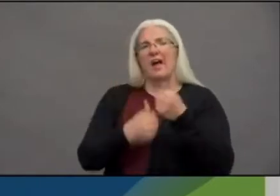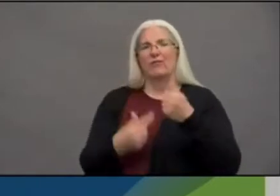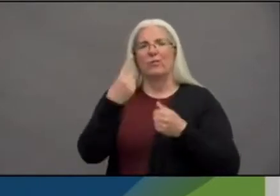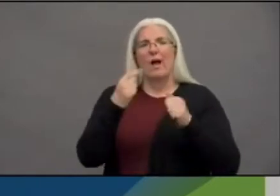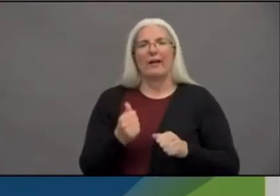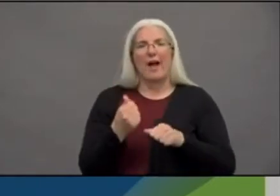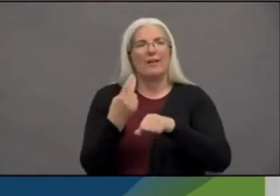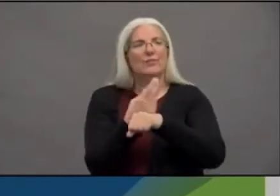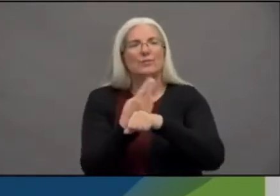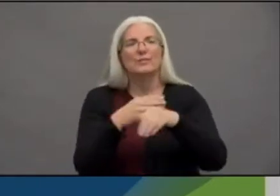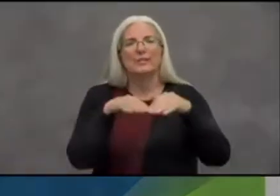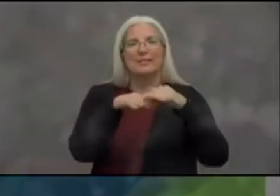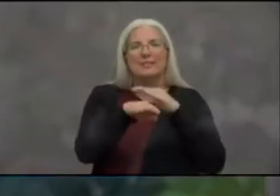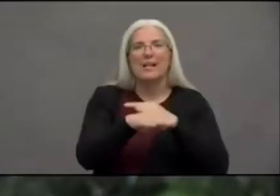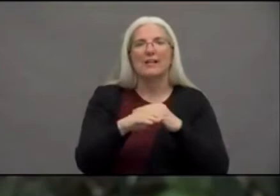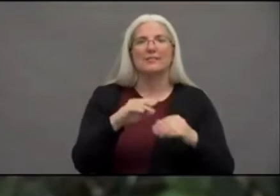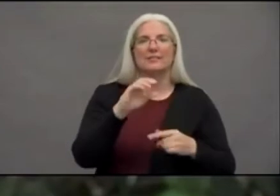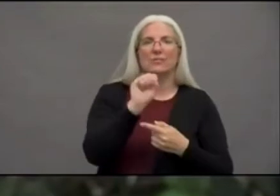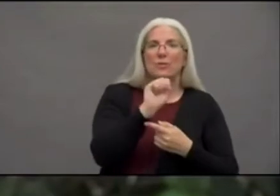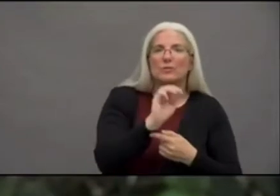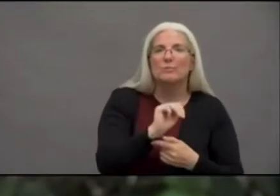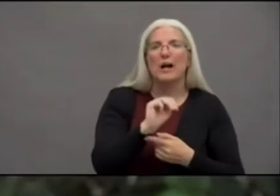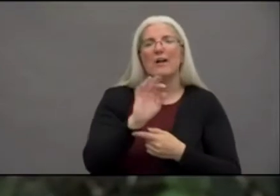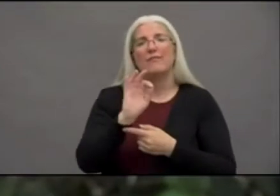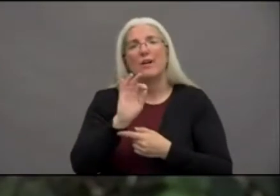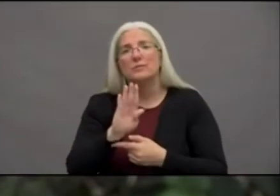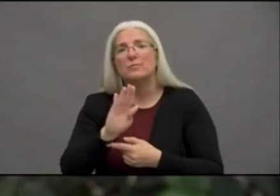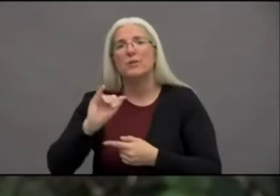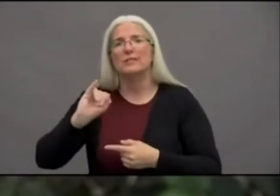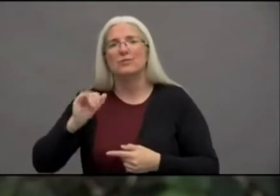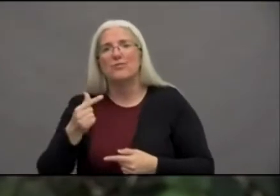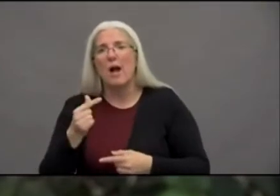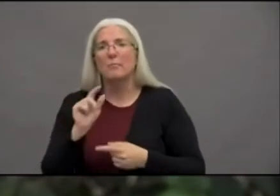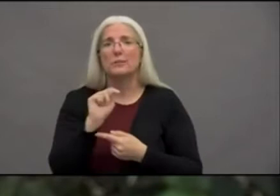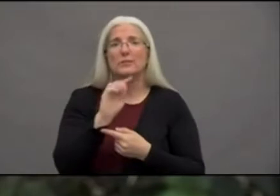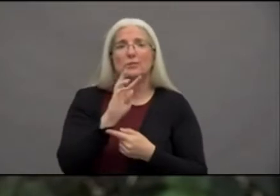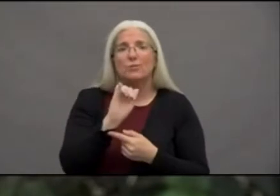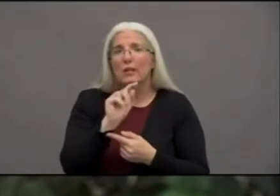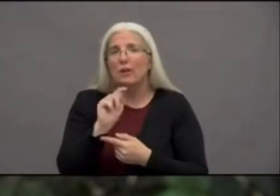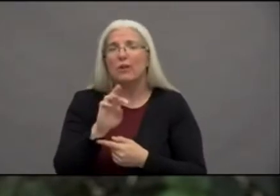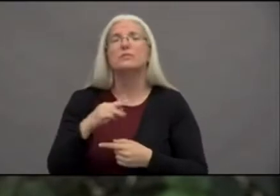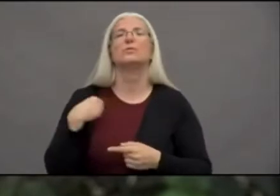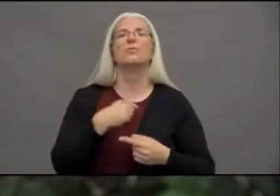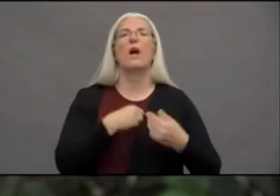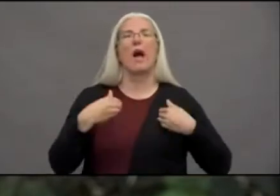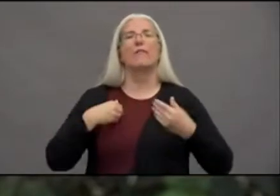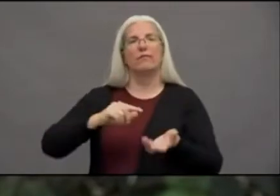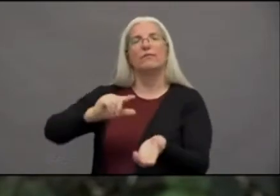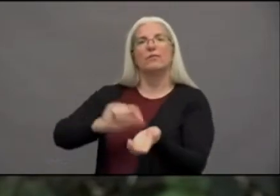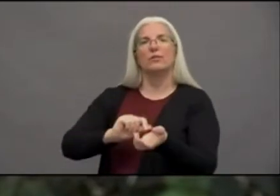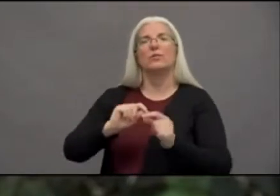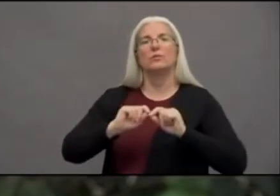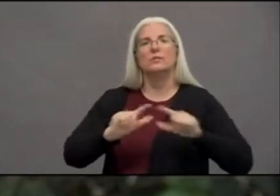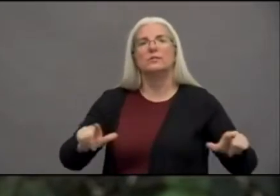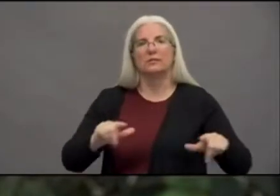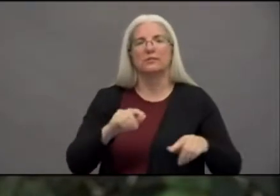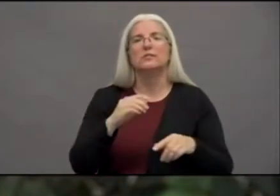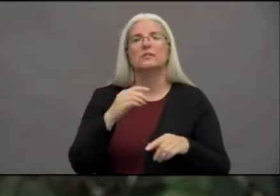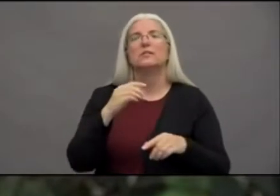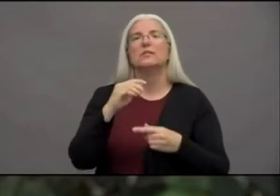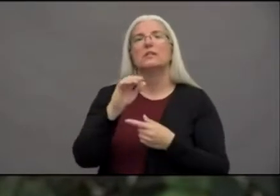have Twitter. So we have a newsletter here at Public Health, and you can go to secgov.org. I told you I was going to be saying that a lot of